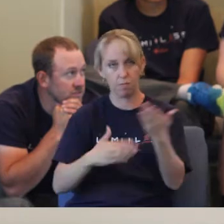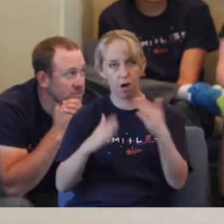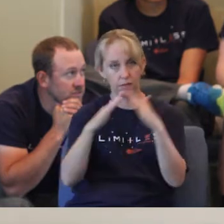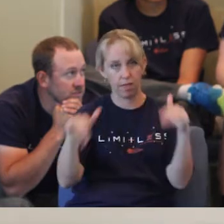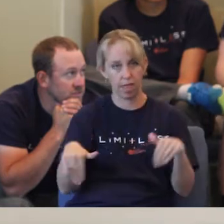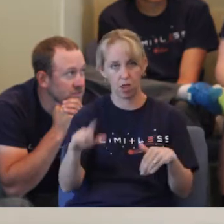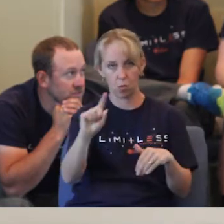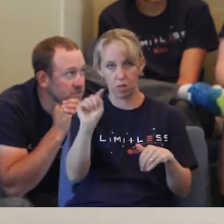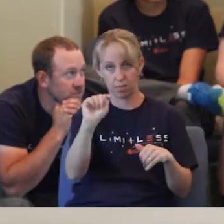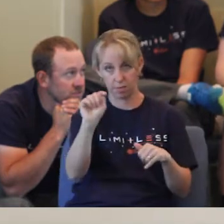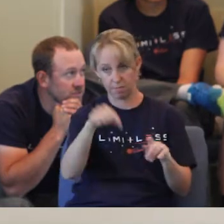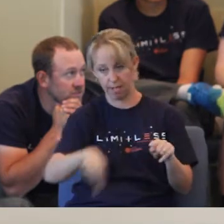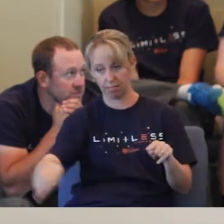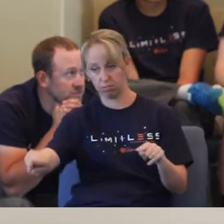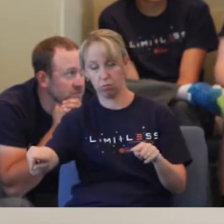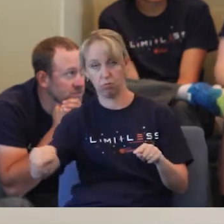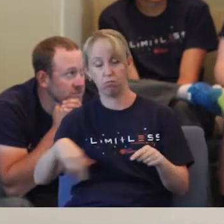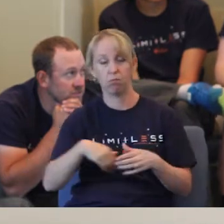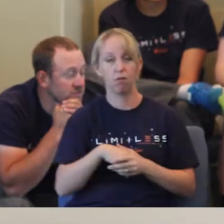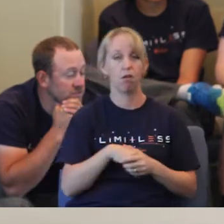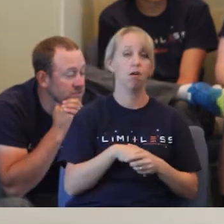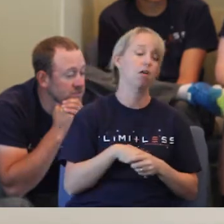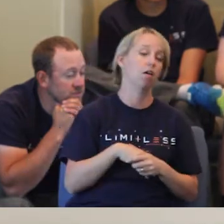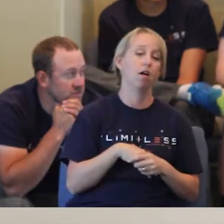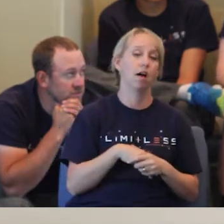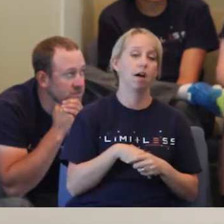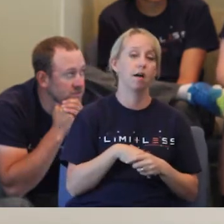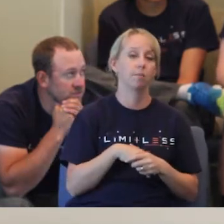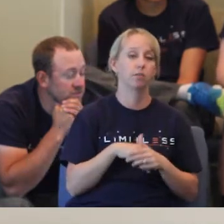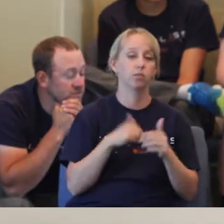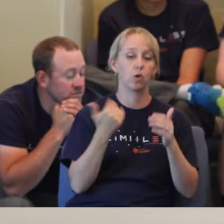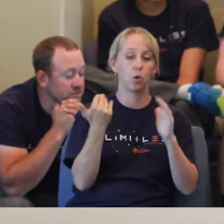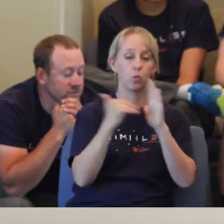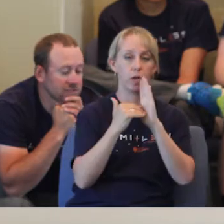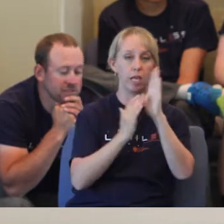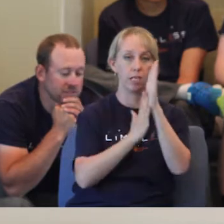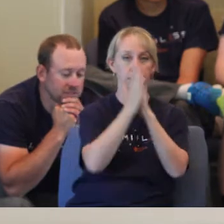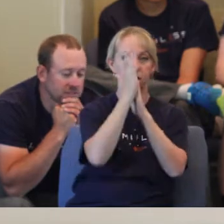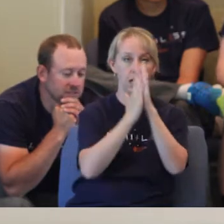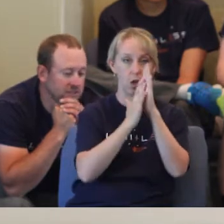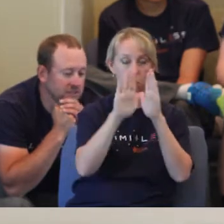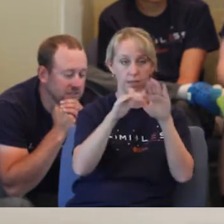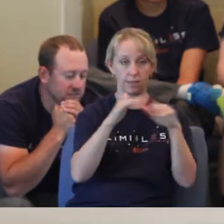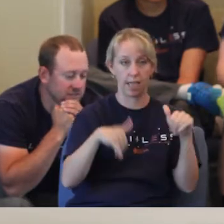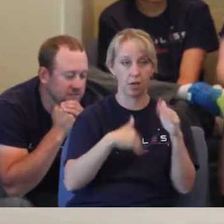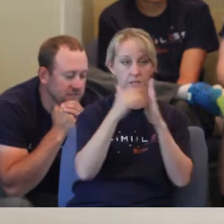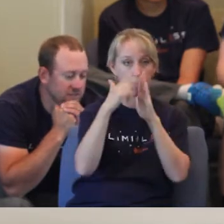is, to re-stucco his house and paint it.